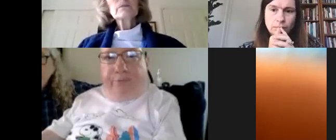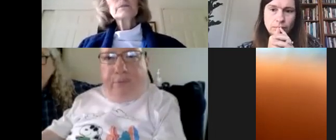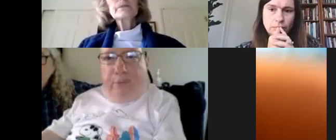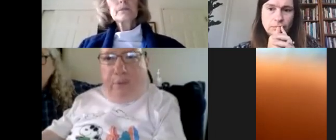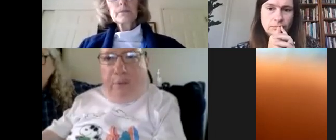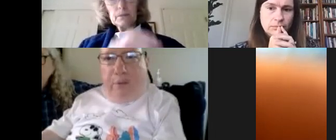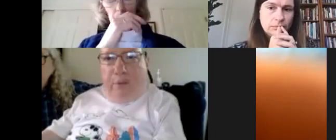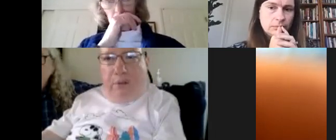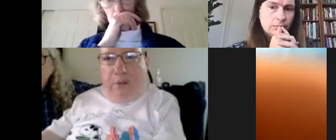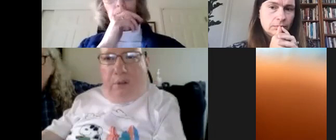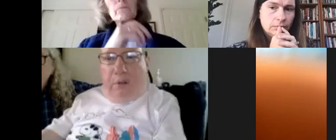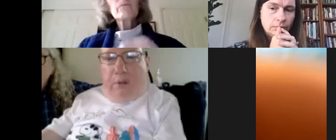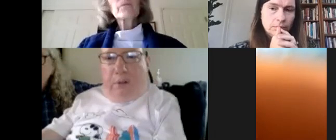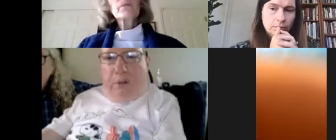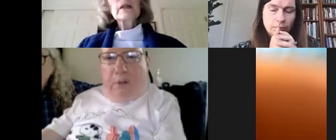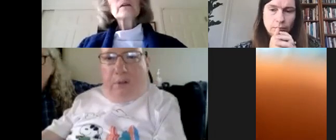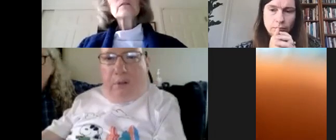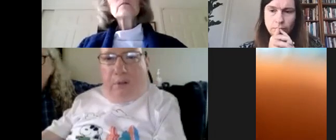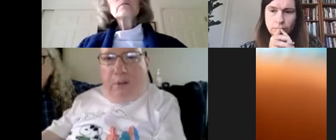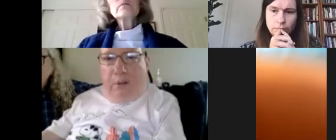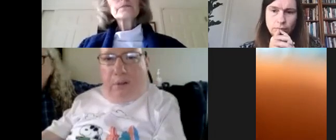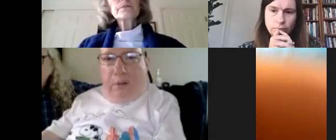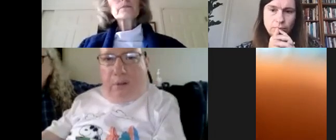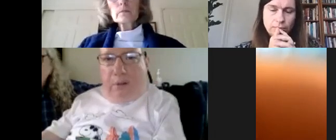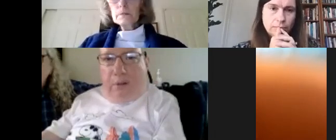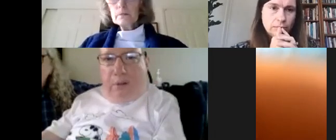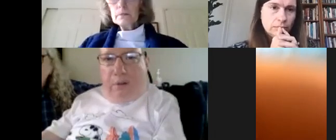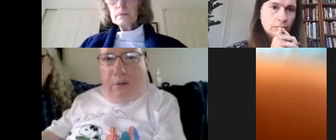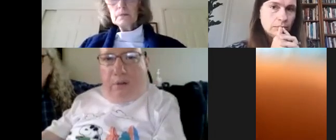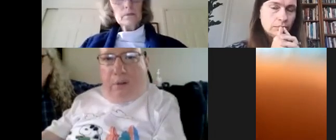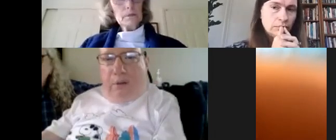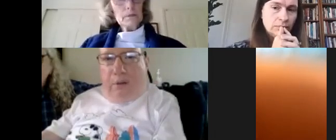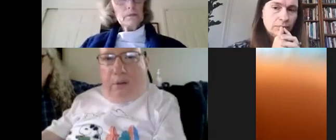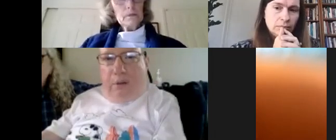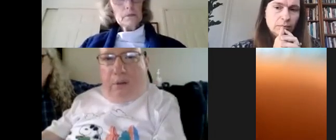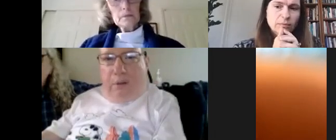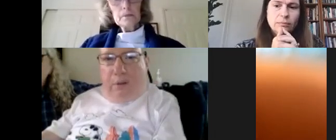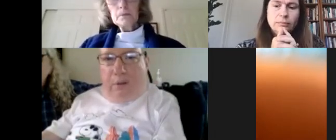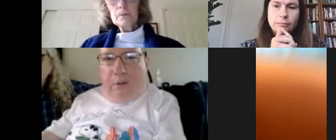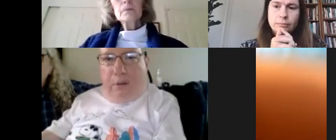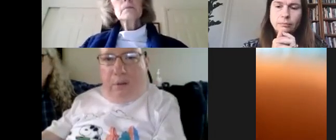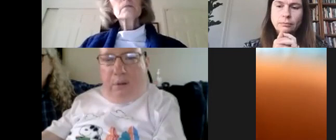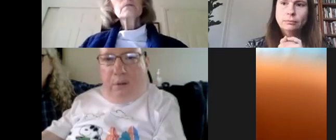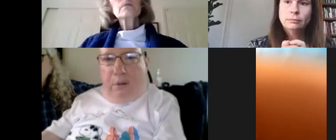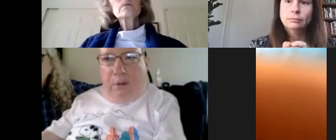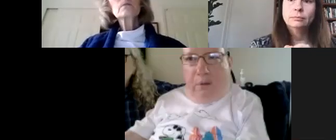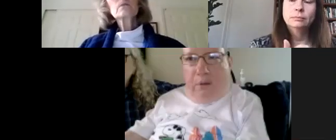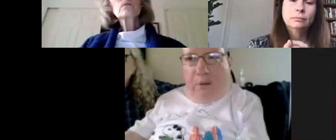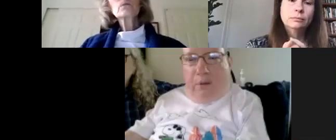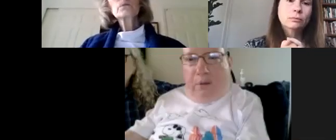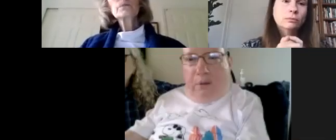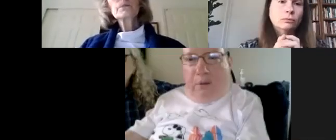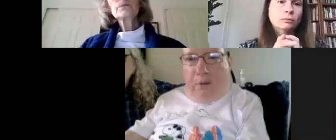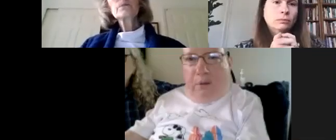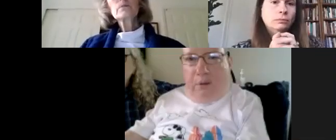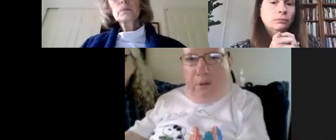the contracted health plans coordinate transportation. That may be something you may want to look into,